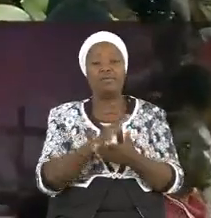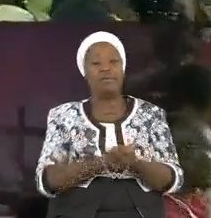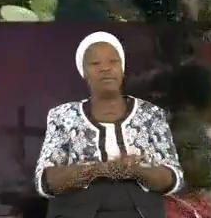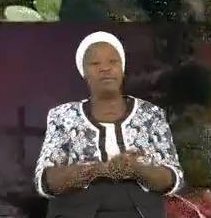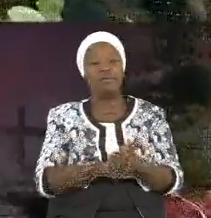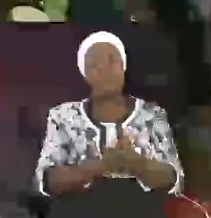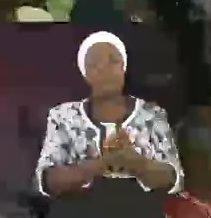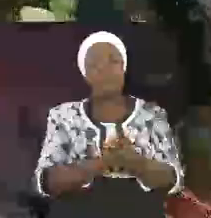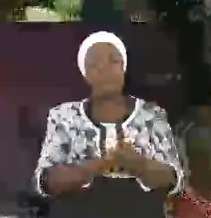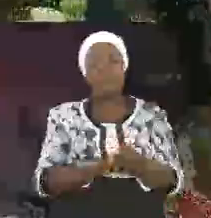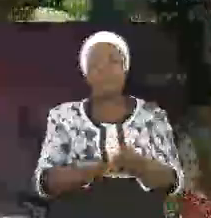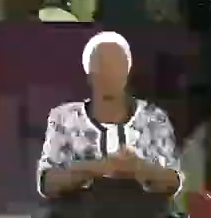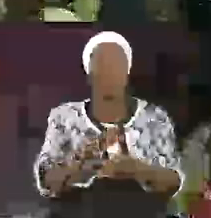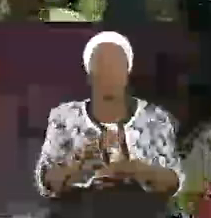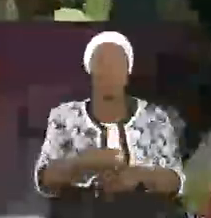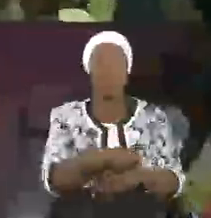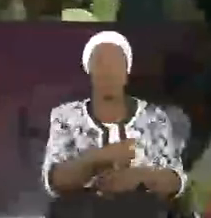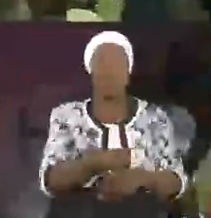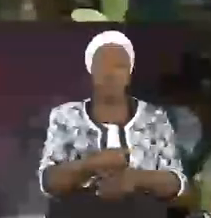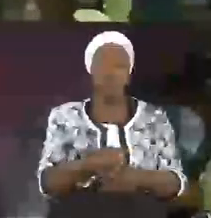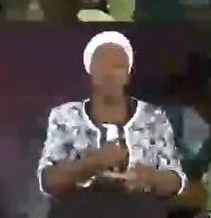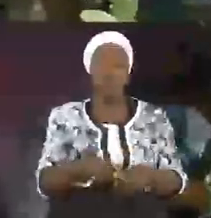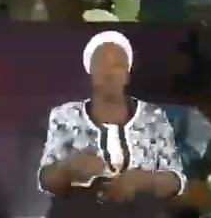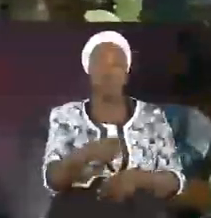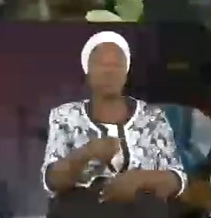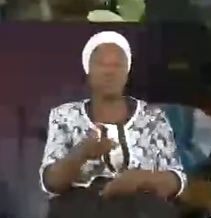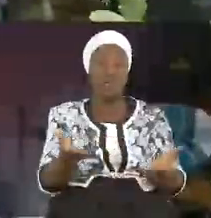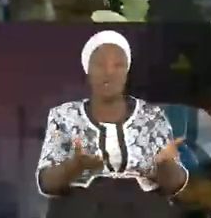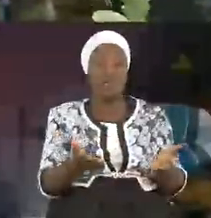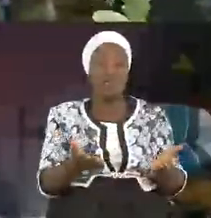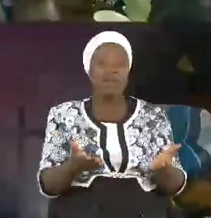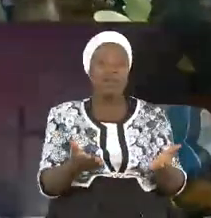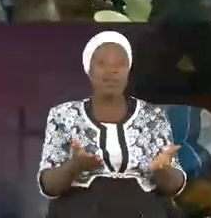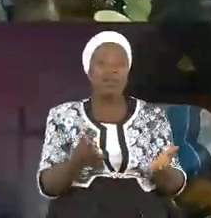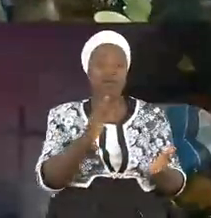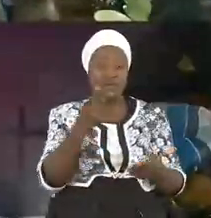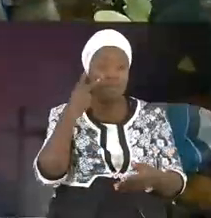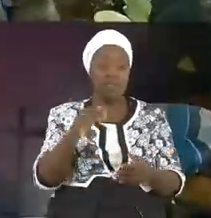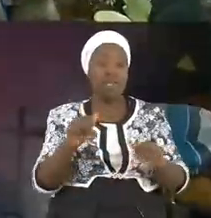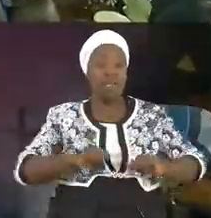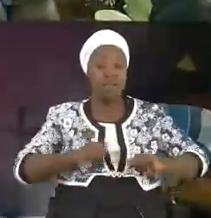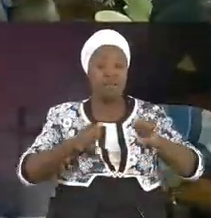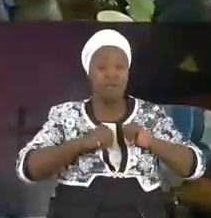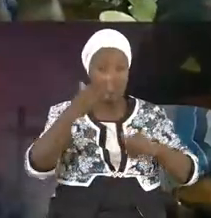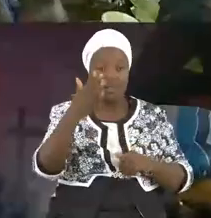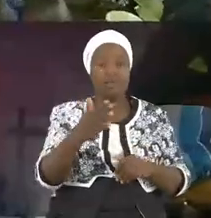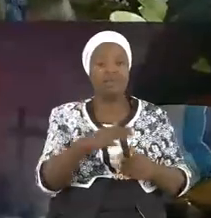And those in Yenegua, you'll be having yours at Deeper Life Campground by 3